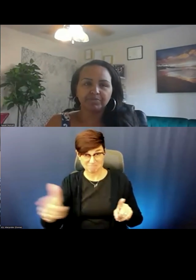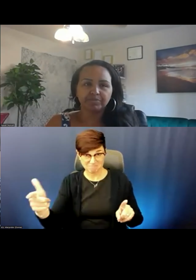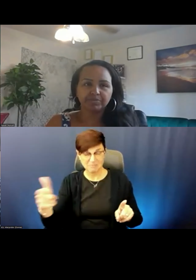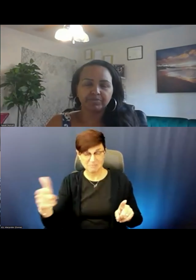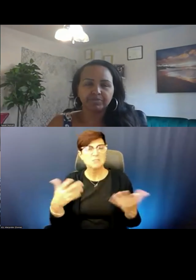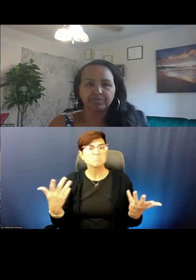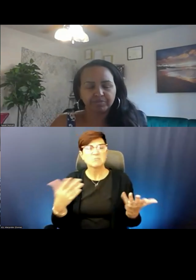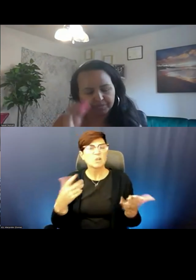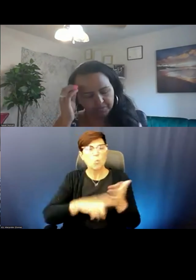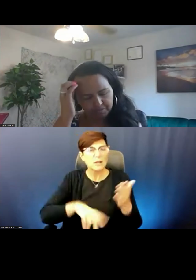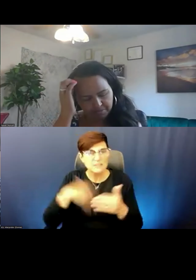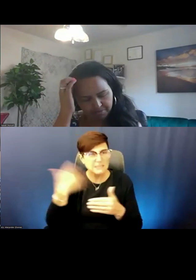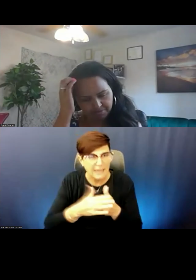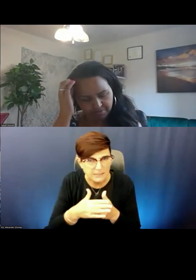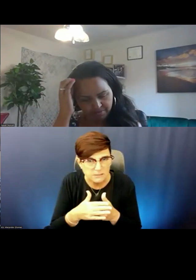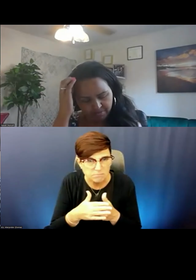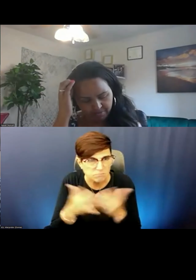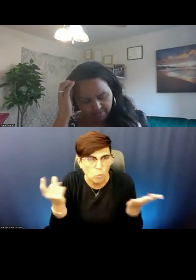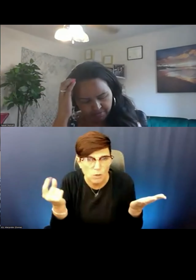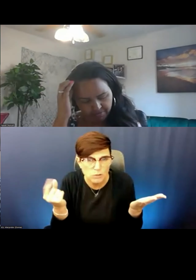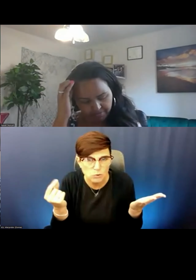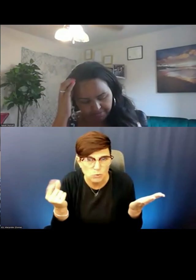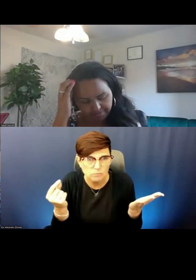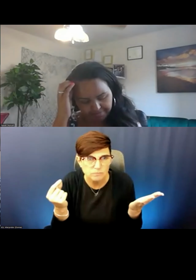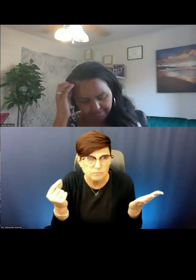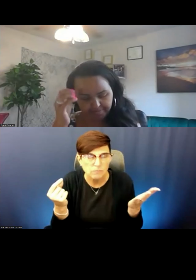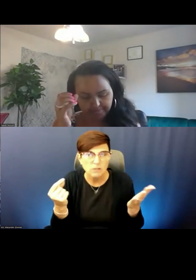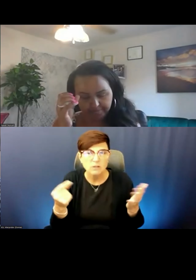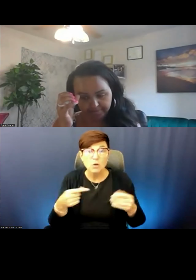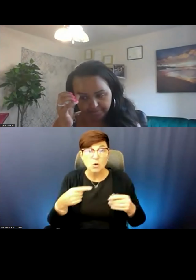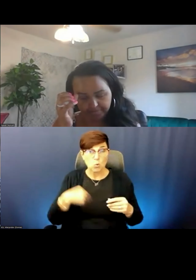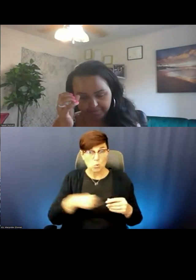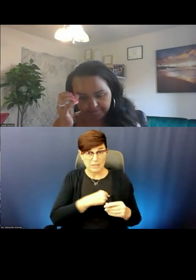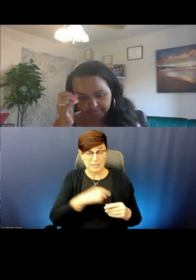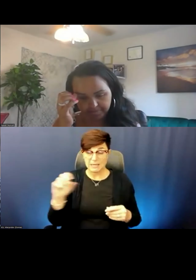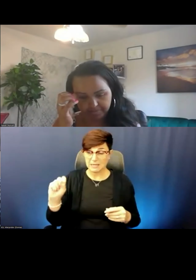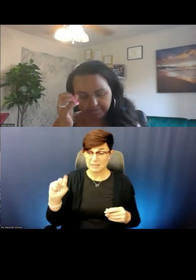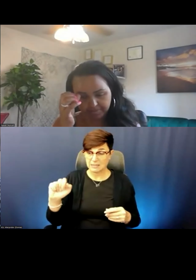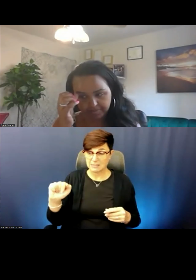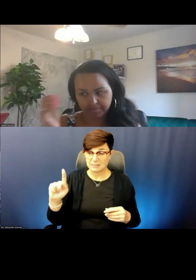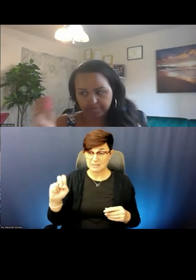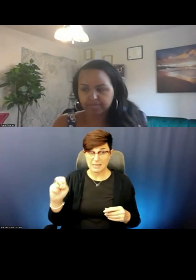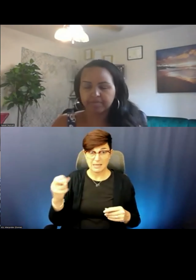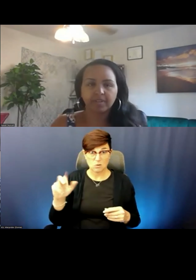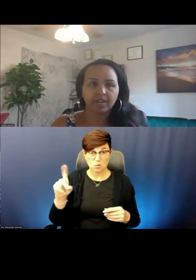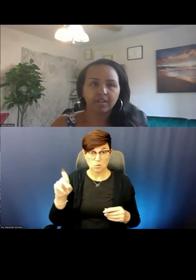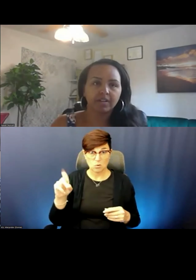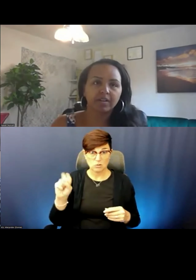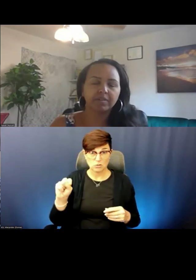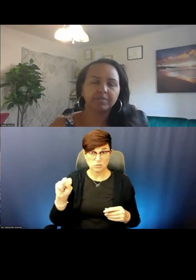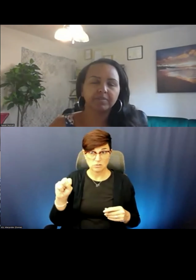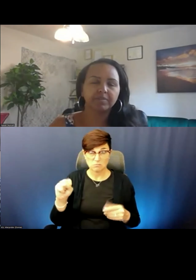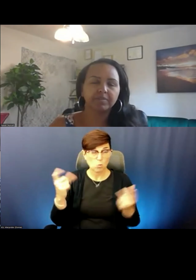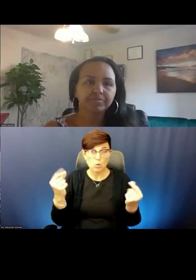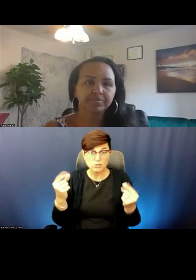should the stakeholder community be doing now? And I mean, concrete steps. Do we all need to get off this webinar and tweet? Do we all